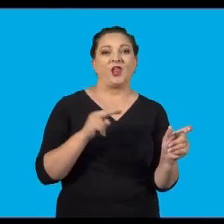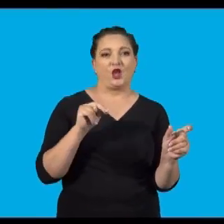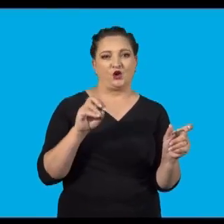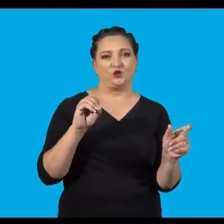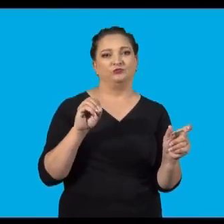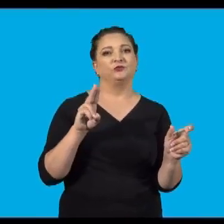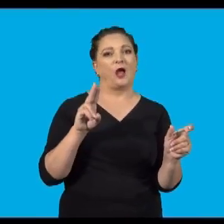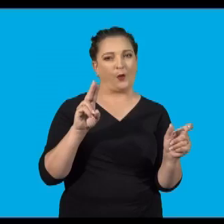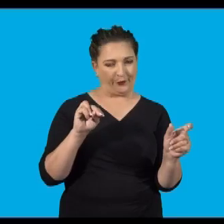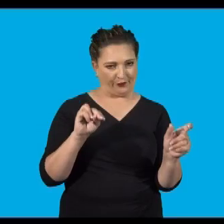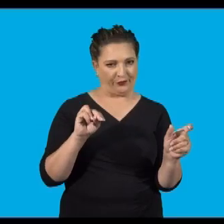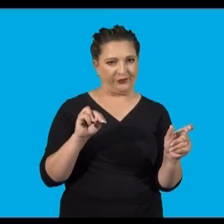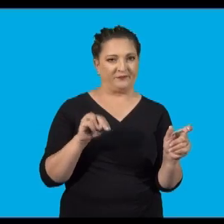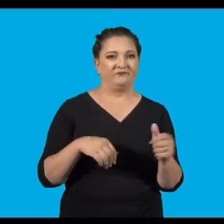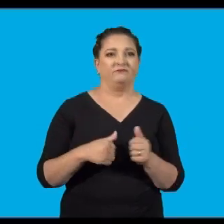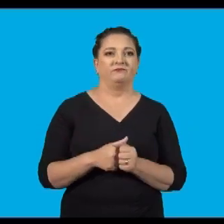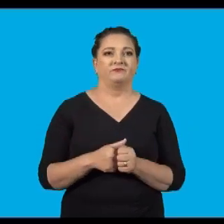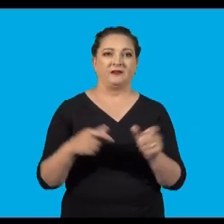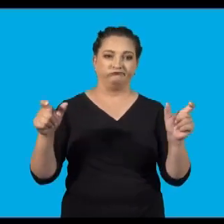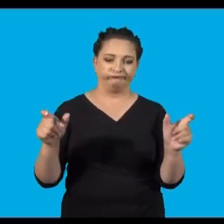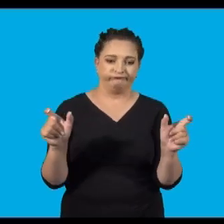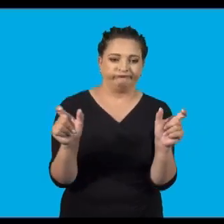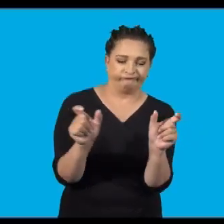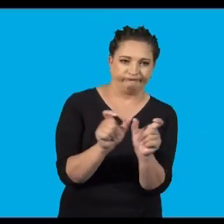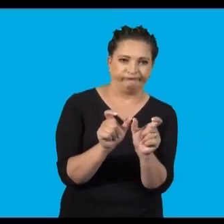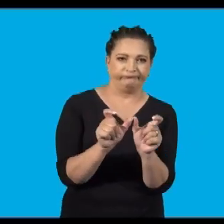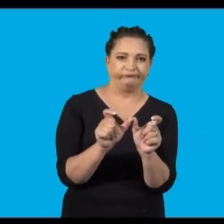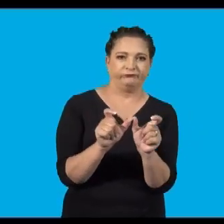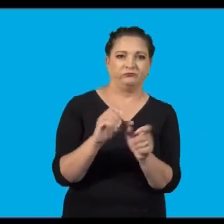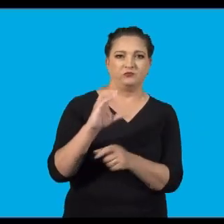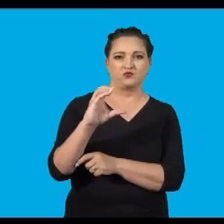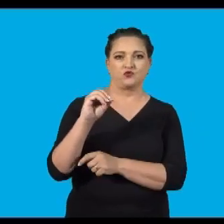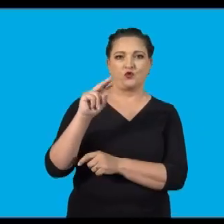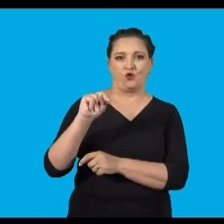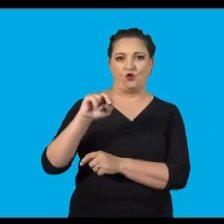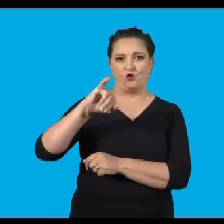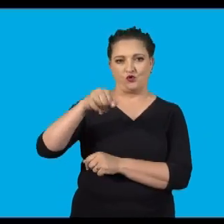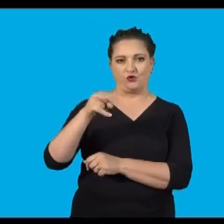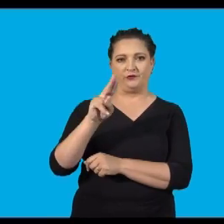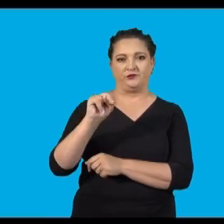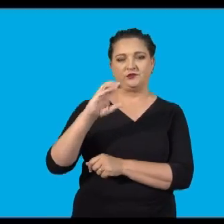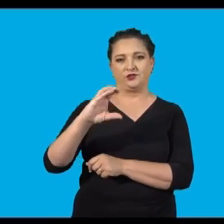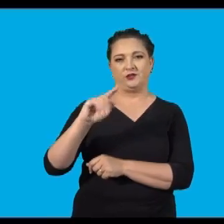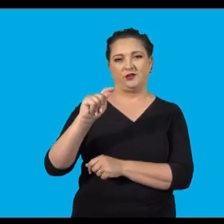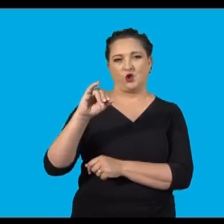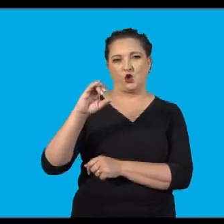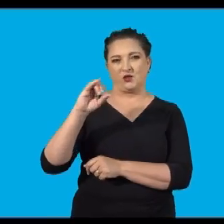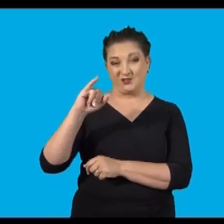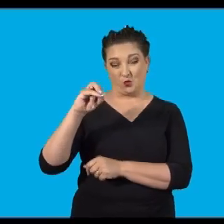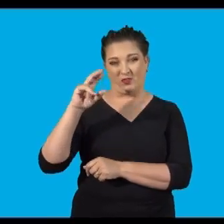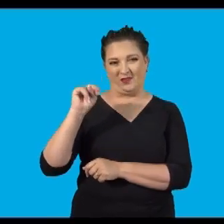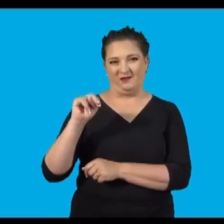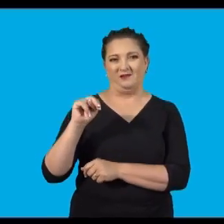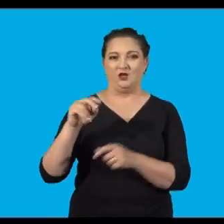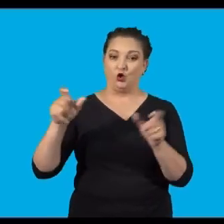there, is a noun, and conjunction, underlined there, is for and, all right? A joining word and